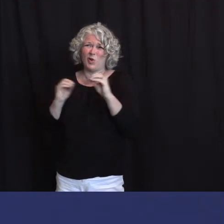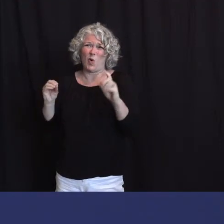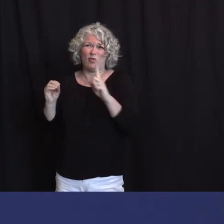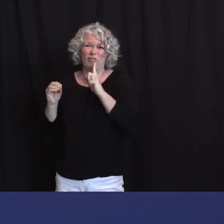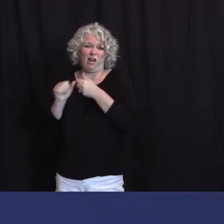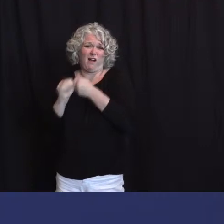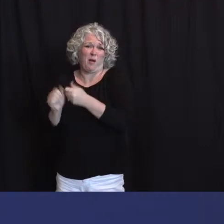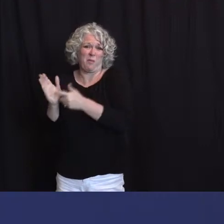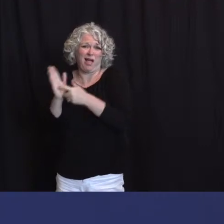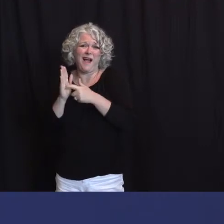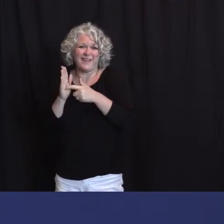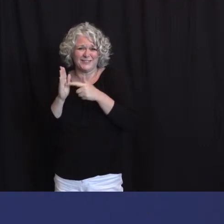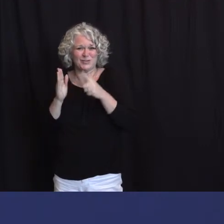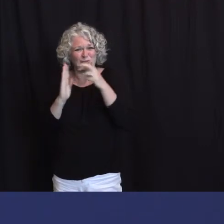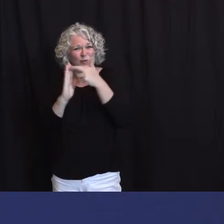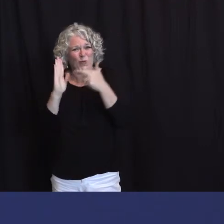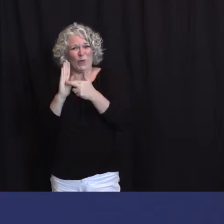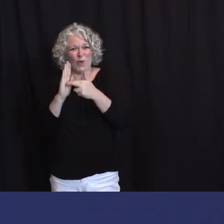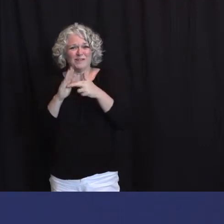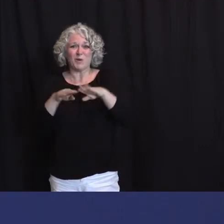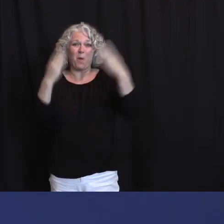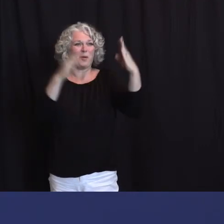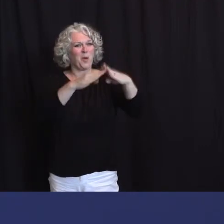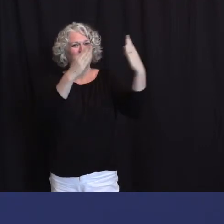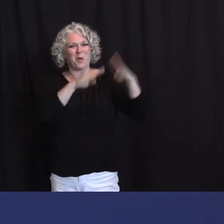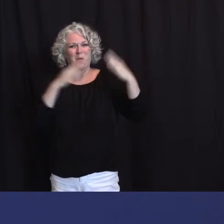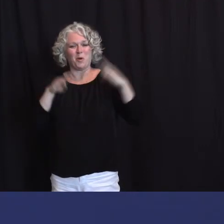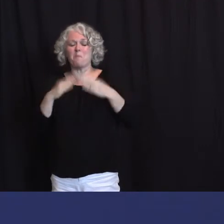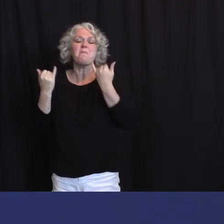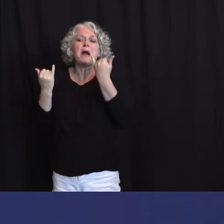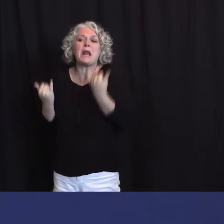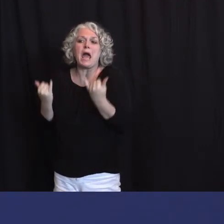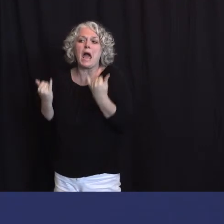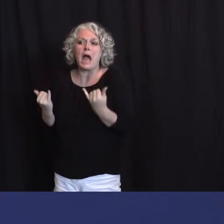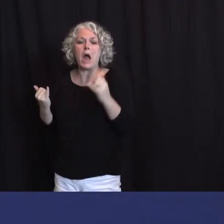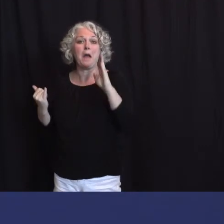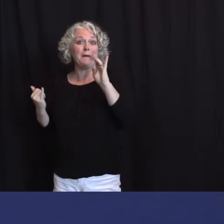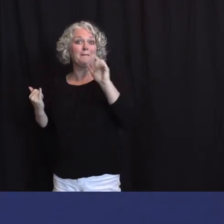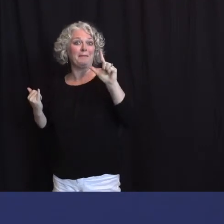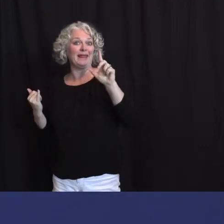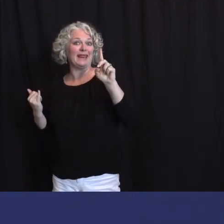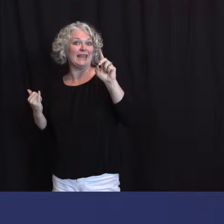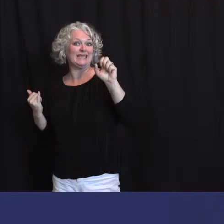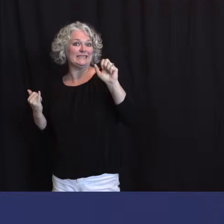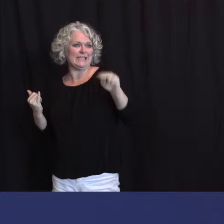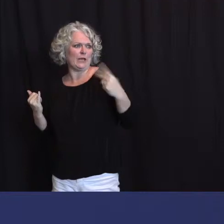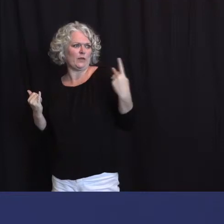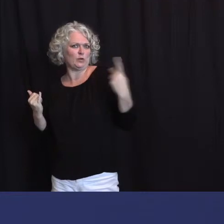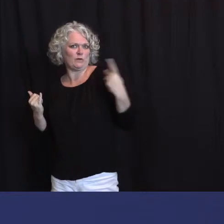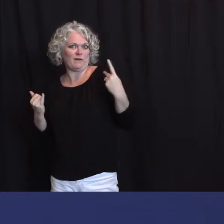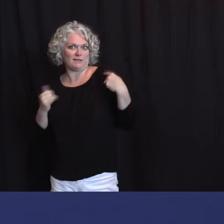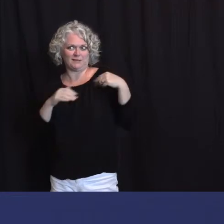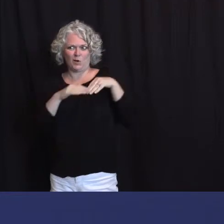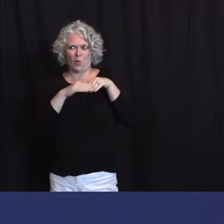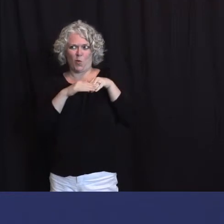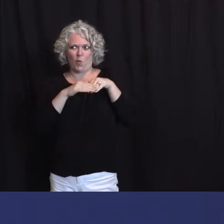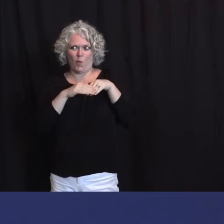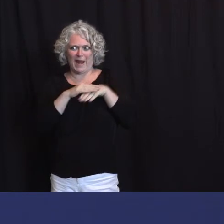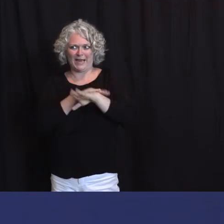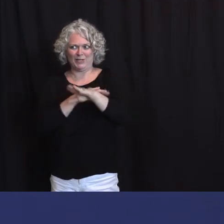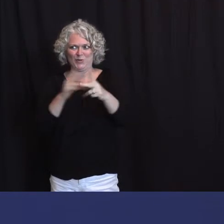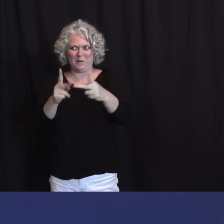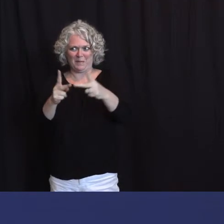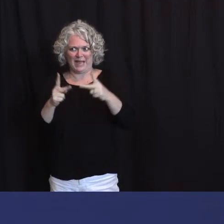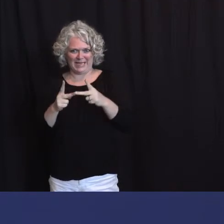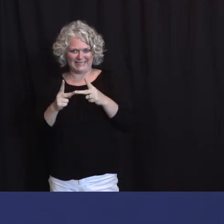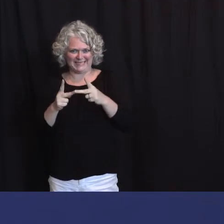have discussed, I think one of the areas folks, and I myself am guilty of this, am I walking into a particular setting where, hey,